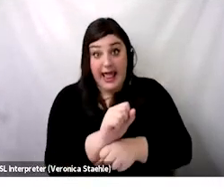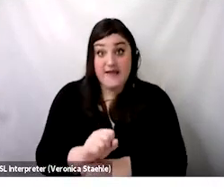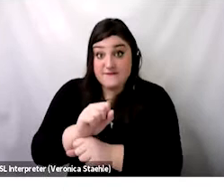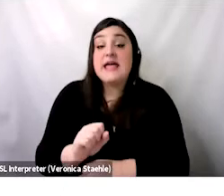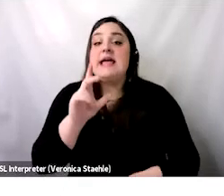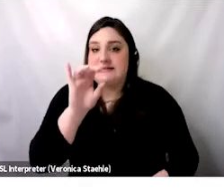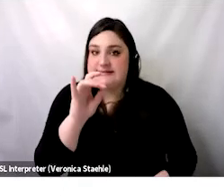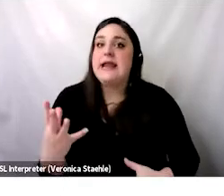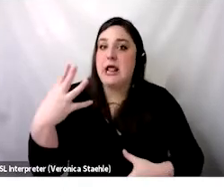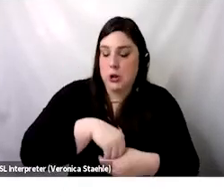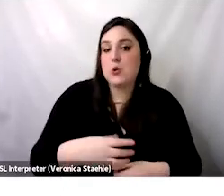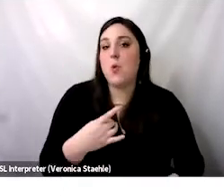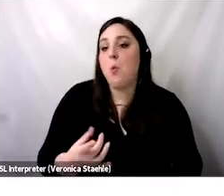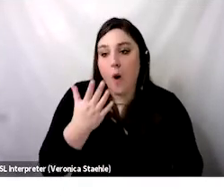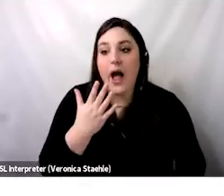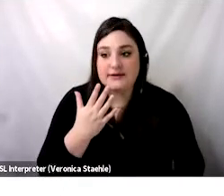white indentured